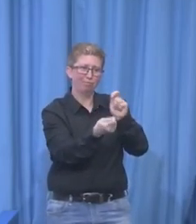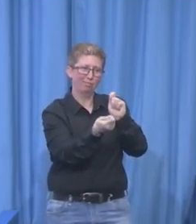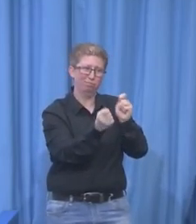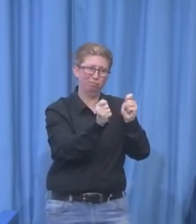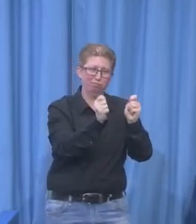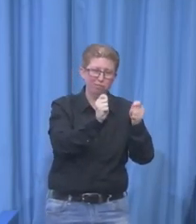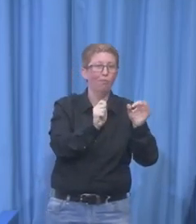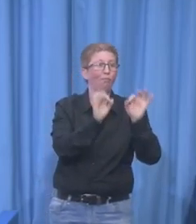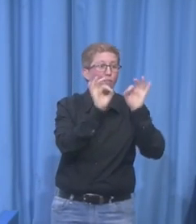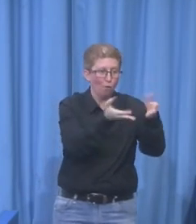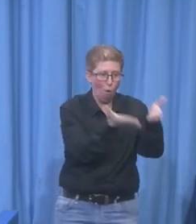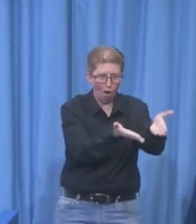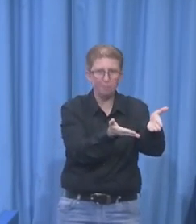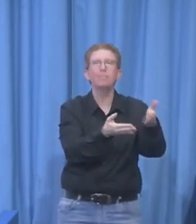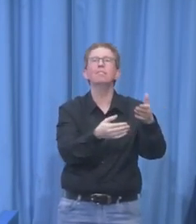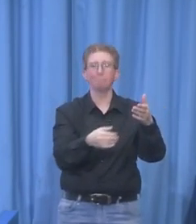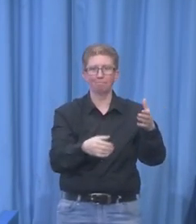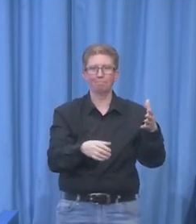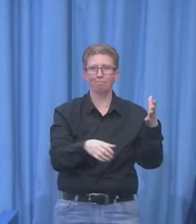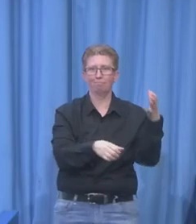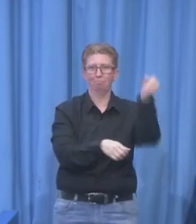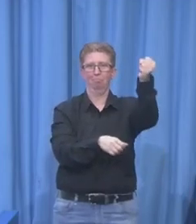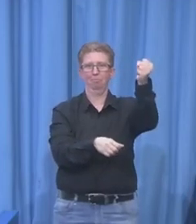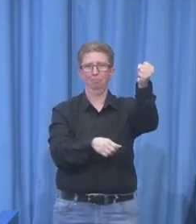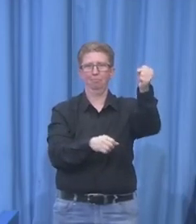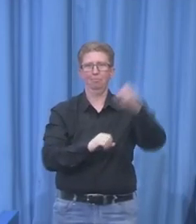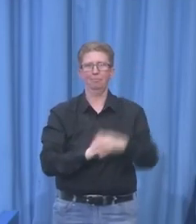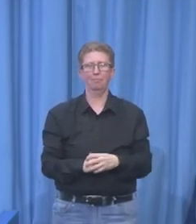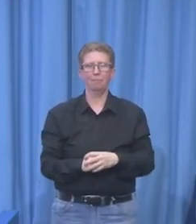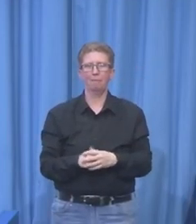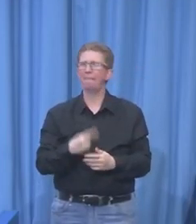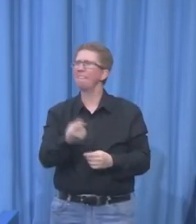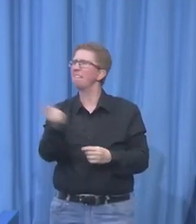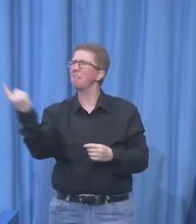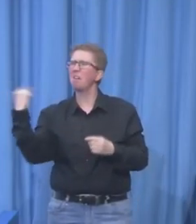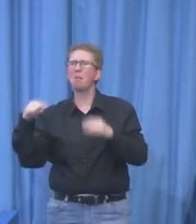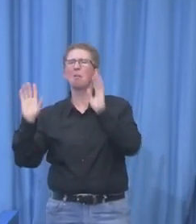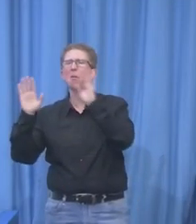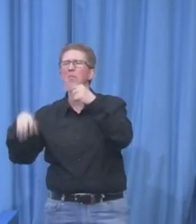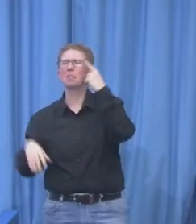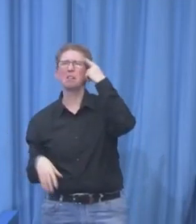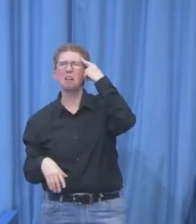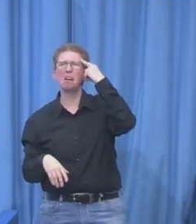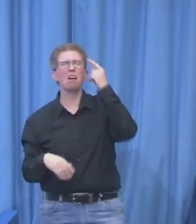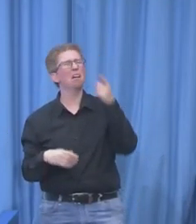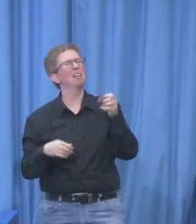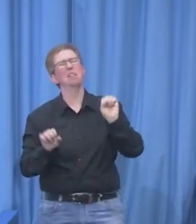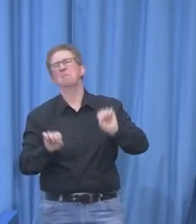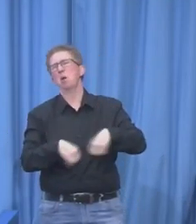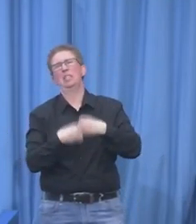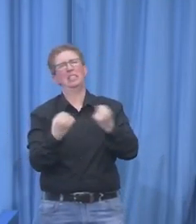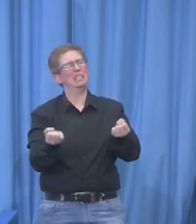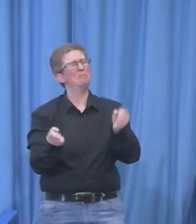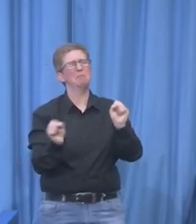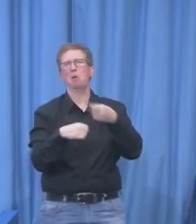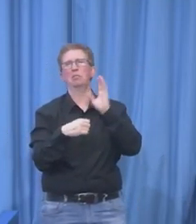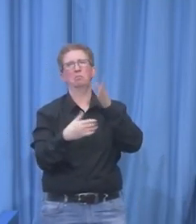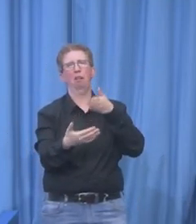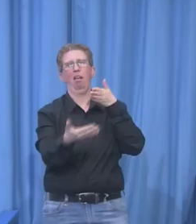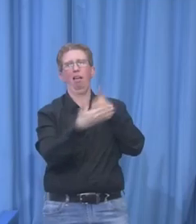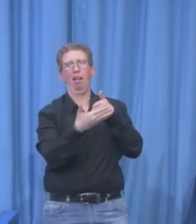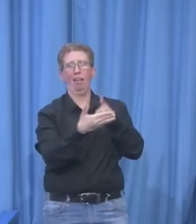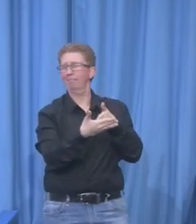but you have to show us. So for example, Gretchen puts every supply that is needed